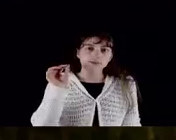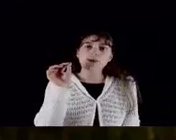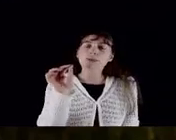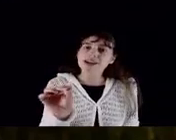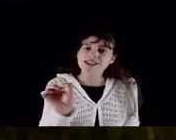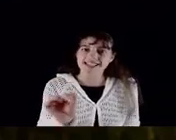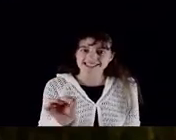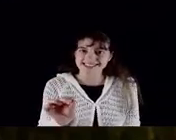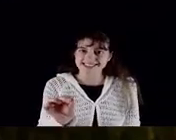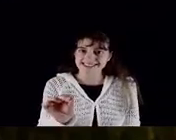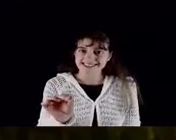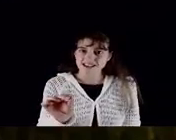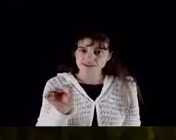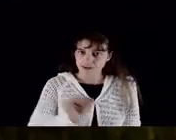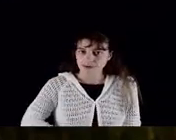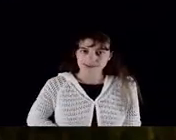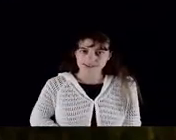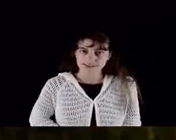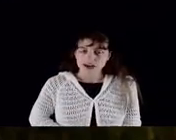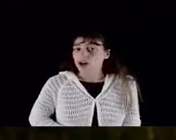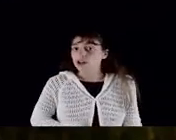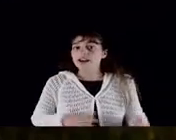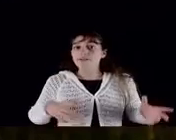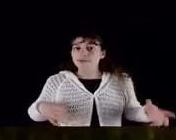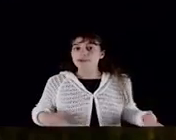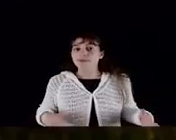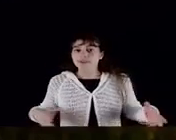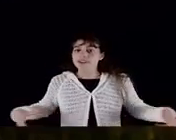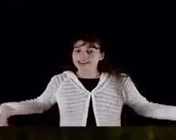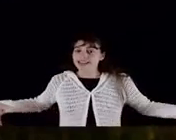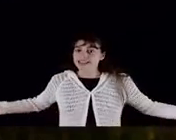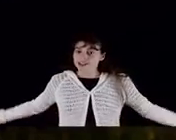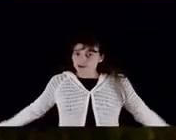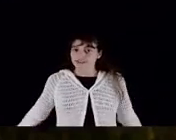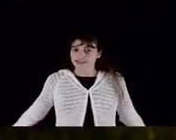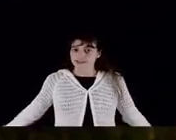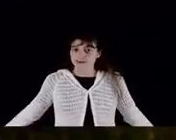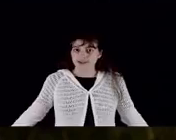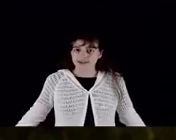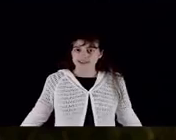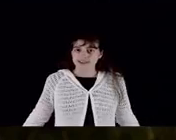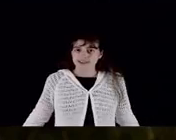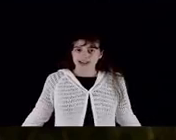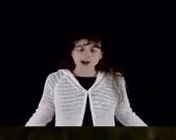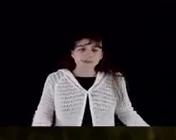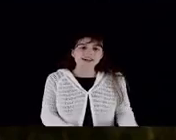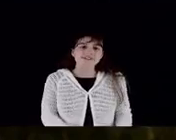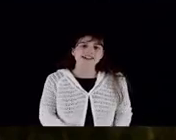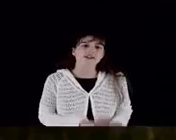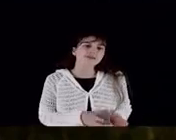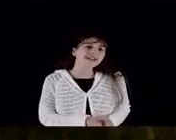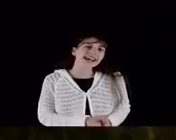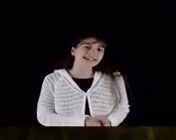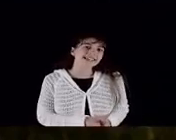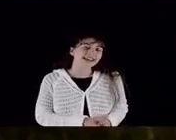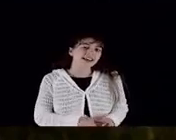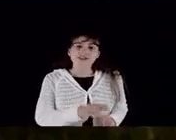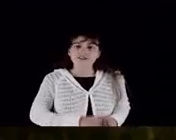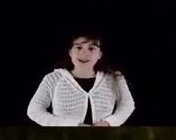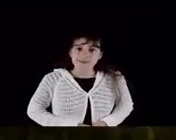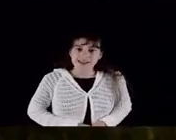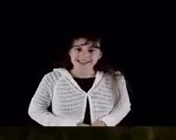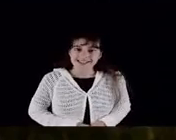more precious than gold. A lot of people feel that they need gold in this world. How many of us are realizing that